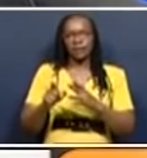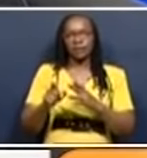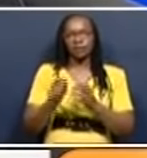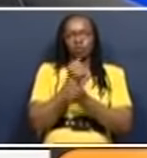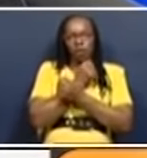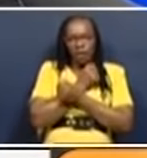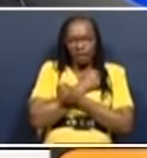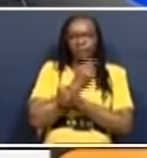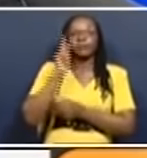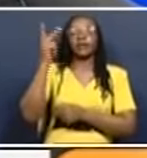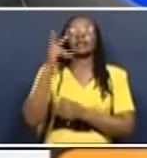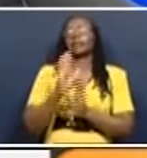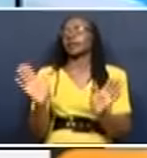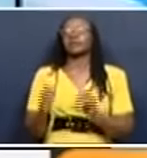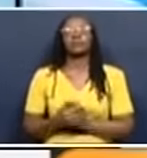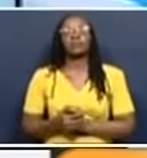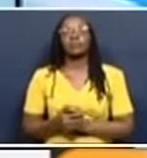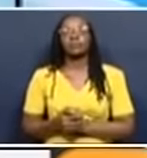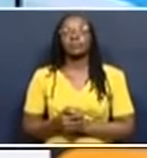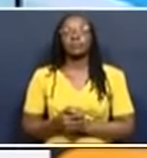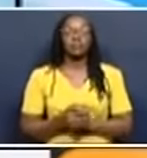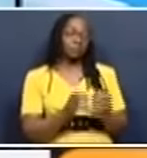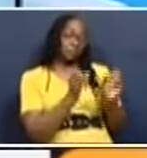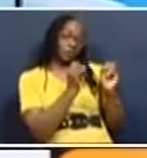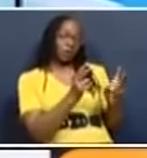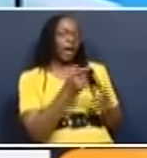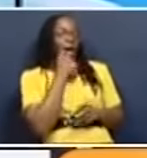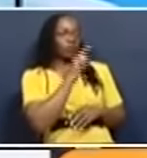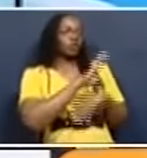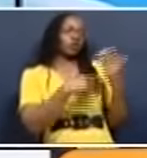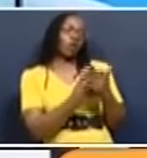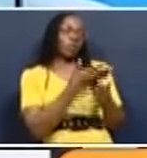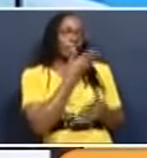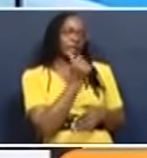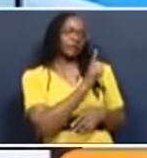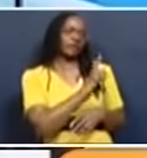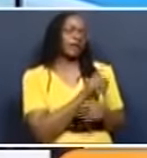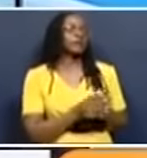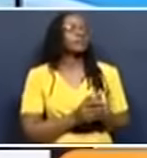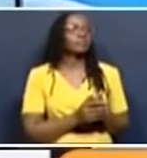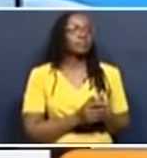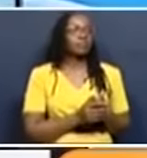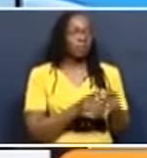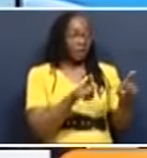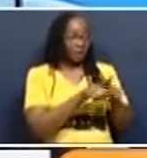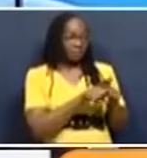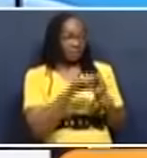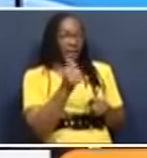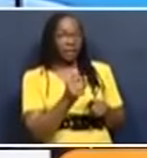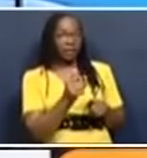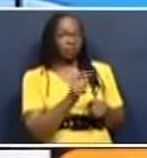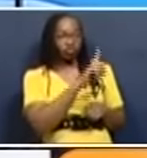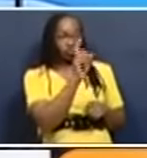patriotism. Okay. Yes. All right. We'll see how that goes, and we wish you the best of luck with that. And still on that, again, it was